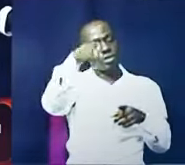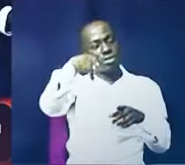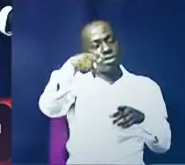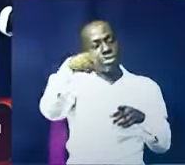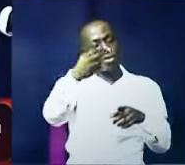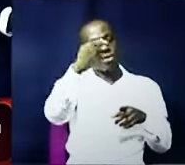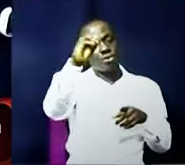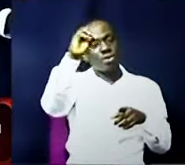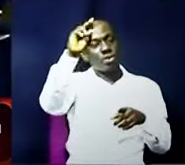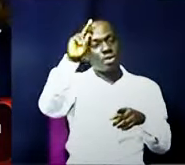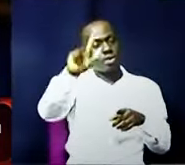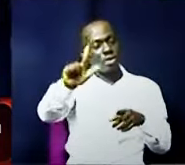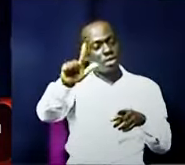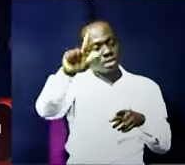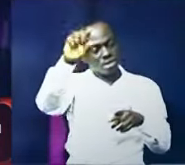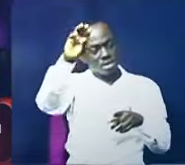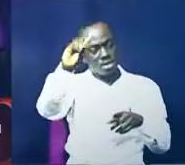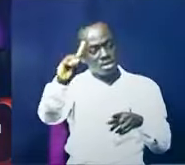means to support.